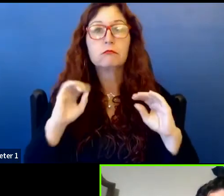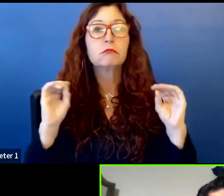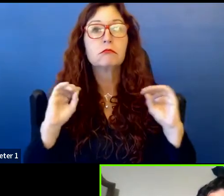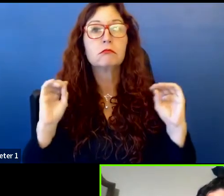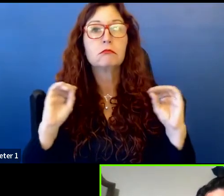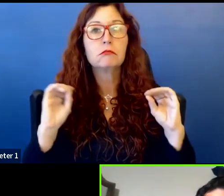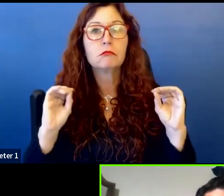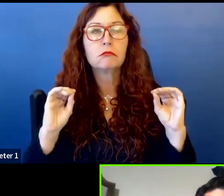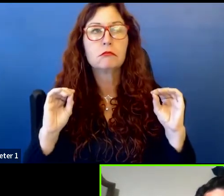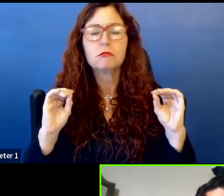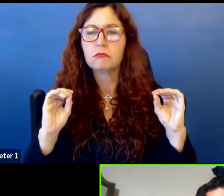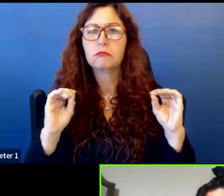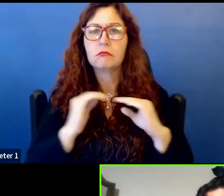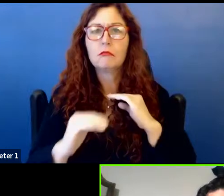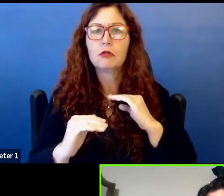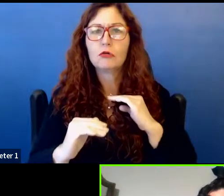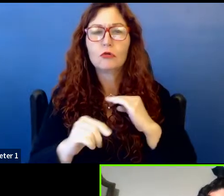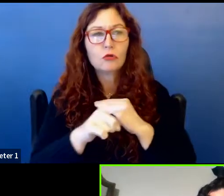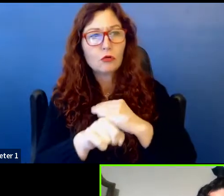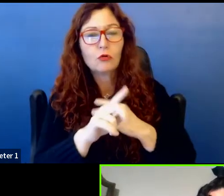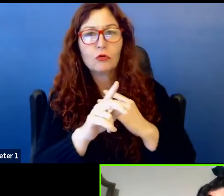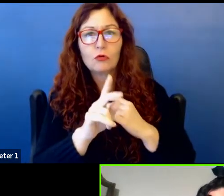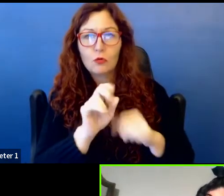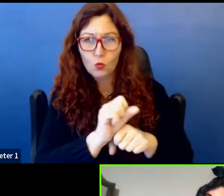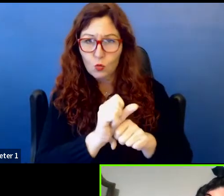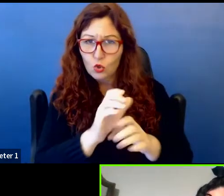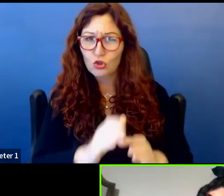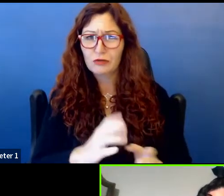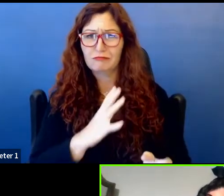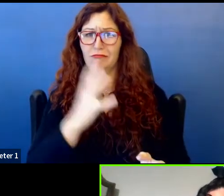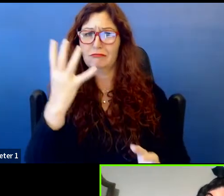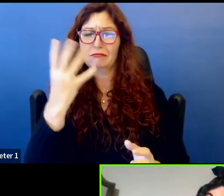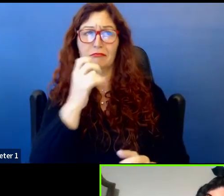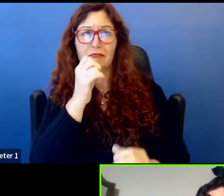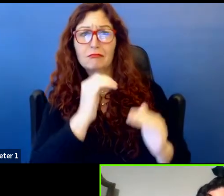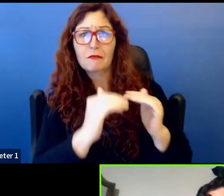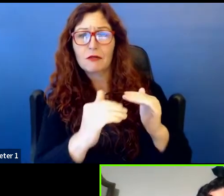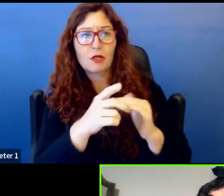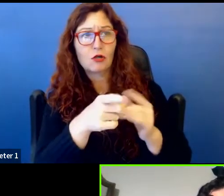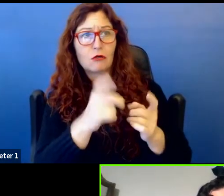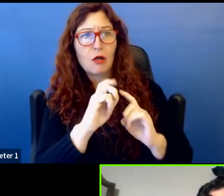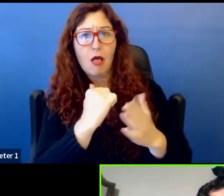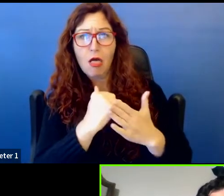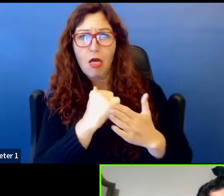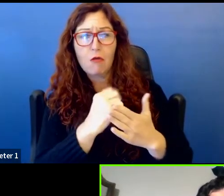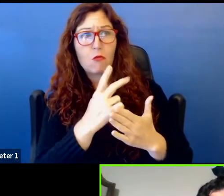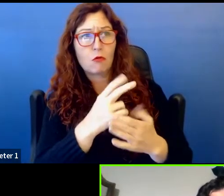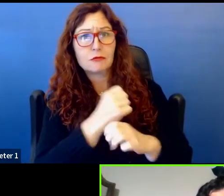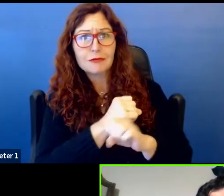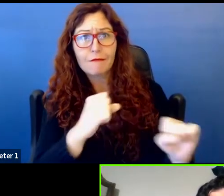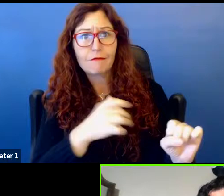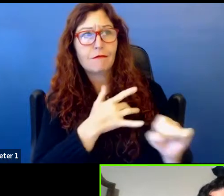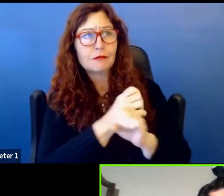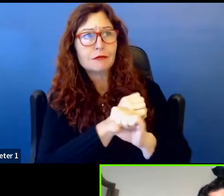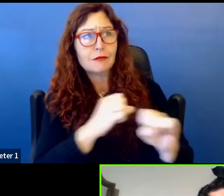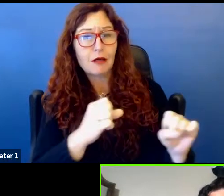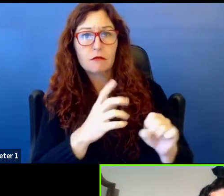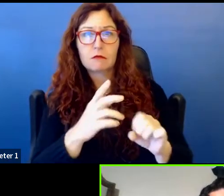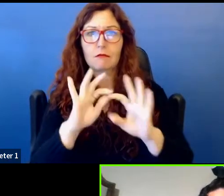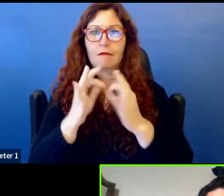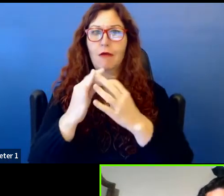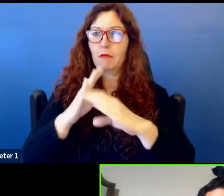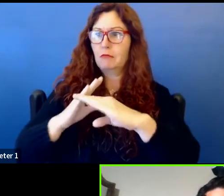about that um and so for immigrant workers in particular speaking out uh becomes a lot more dangerous and challenging we